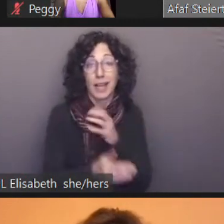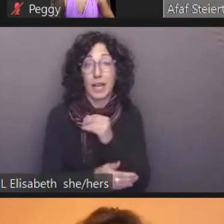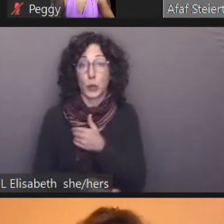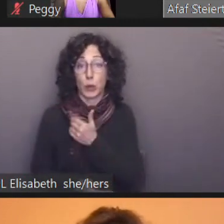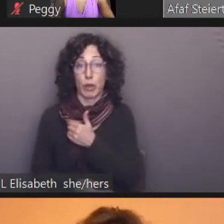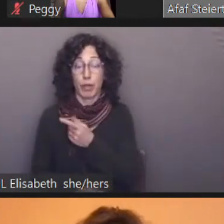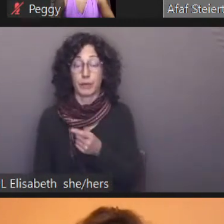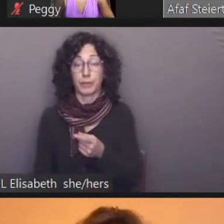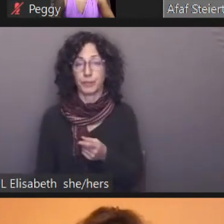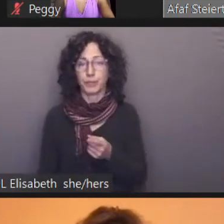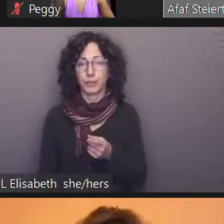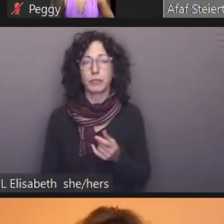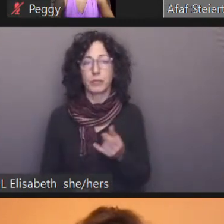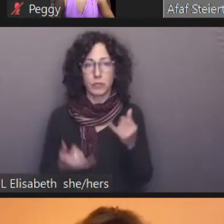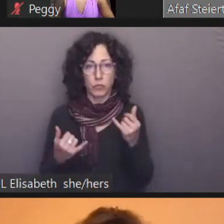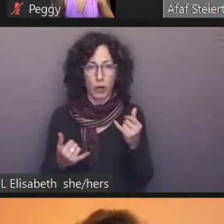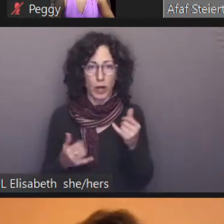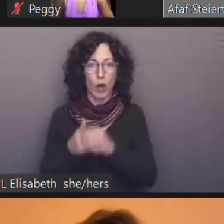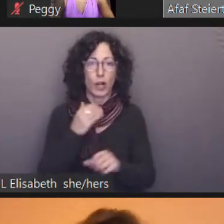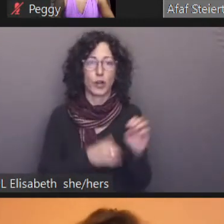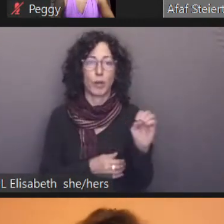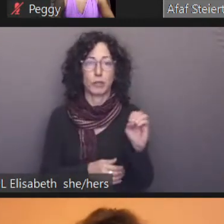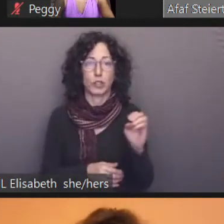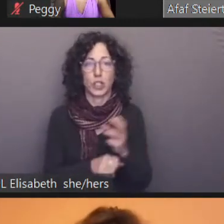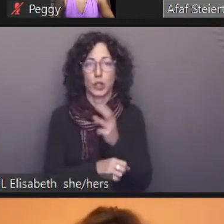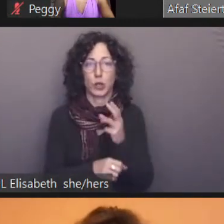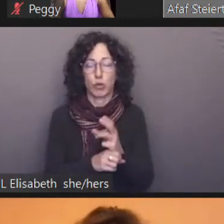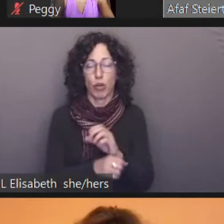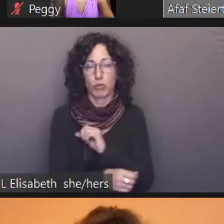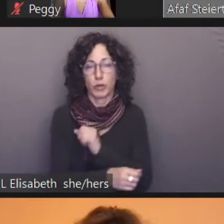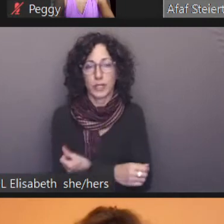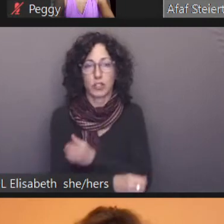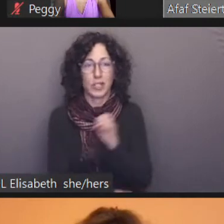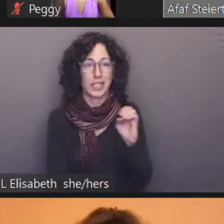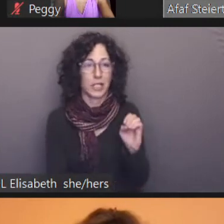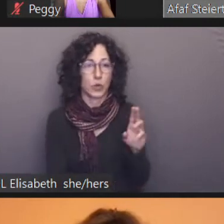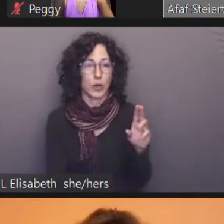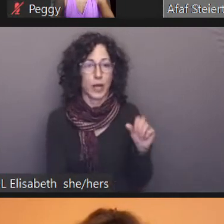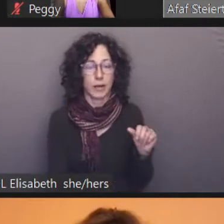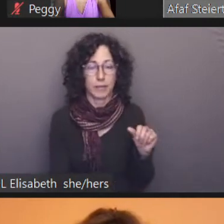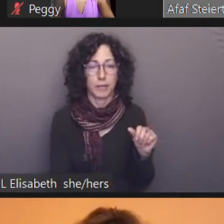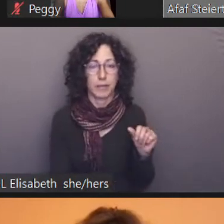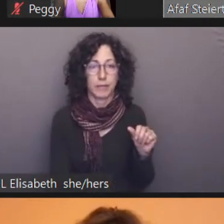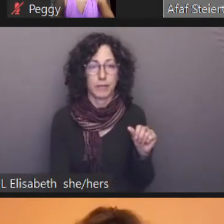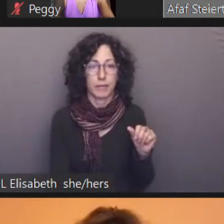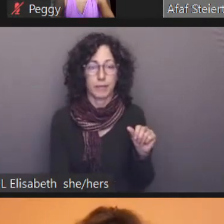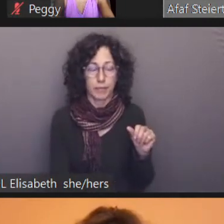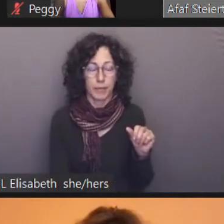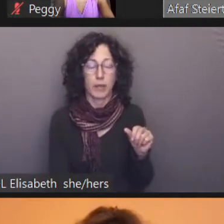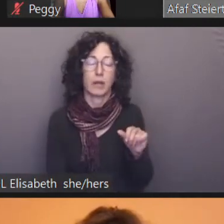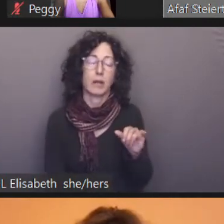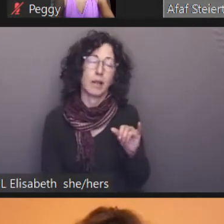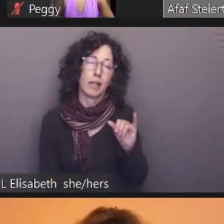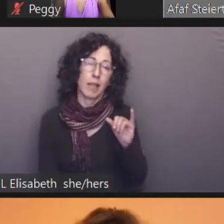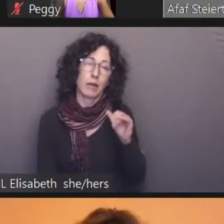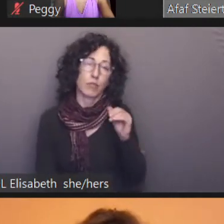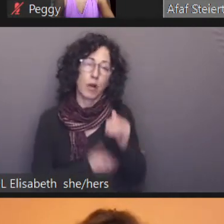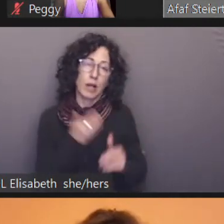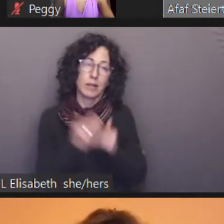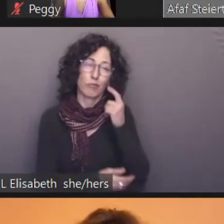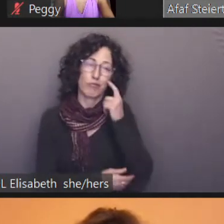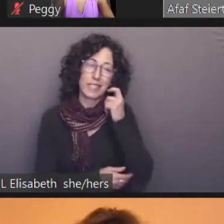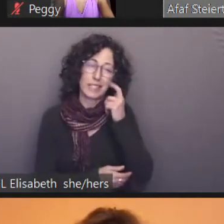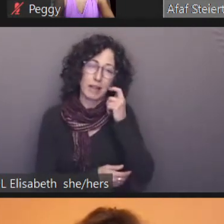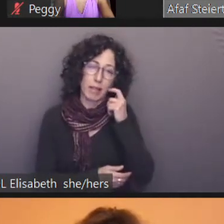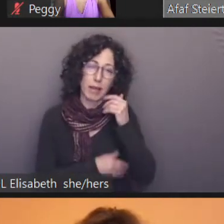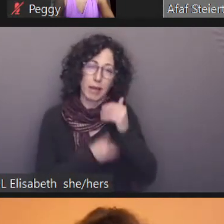are under an emergency use authorization. And so there is a process which has just happened for